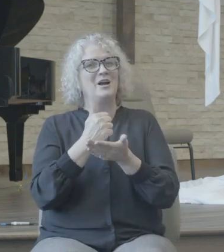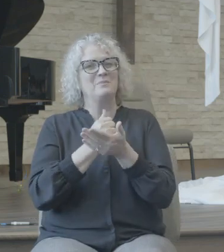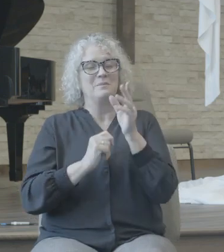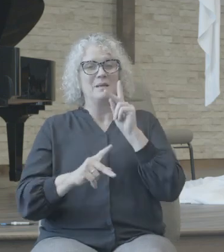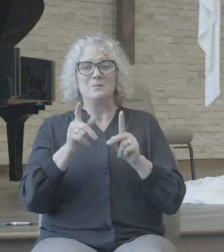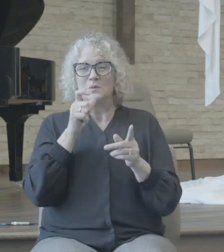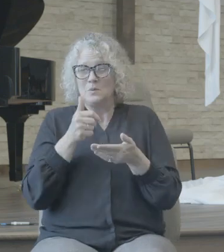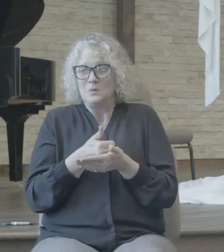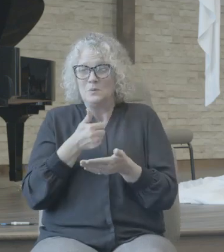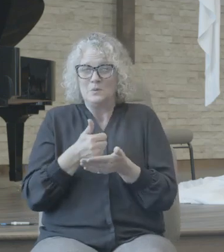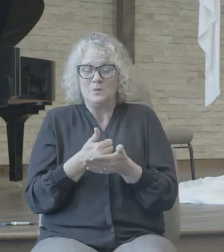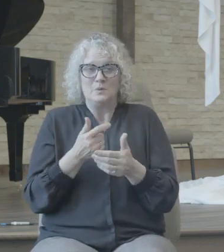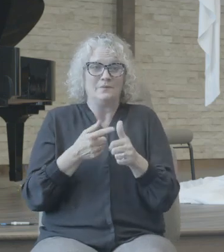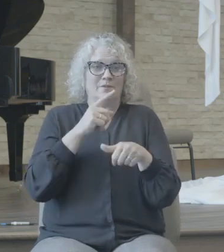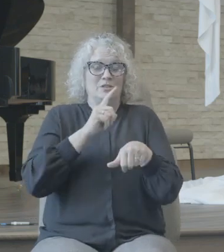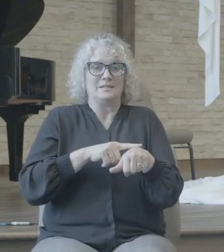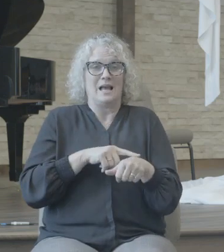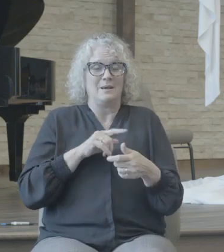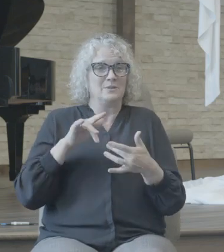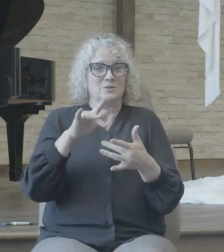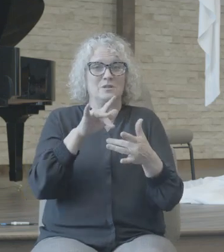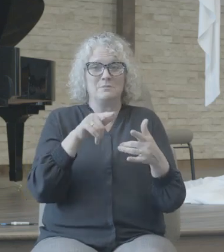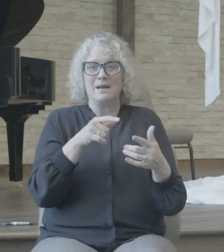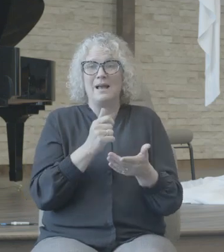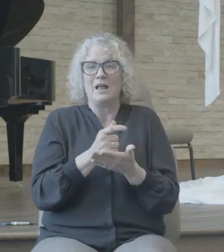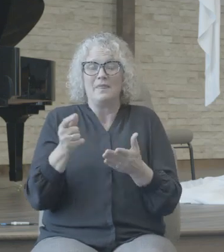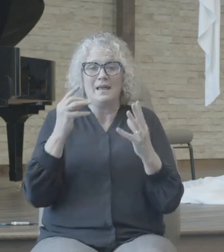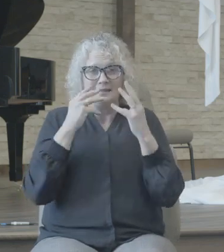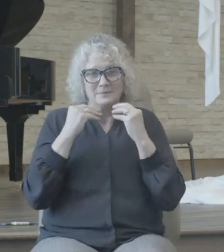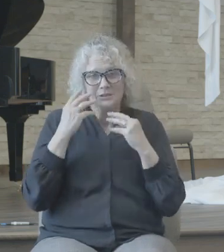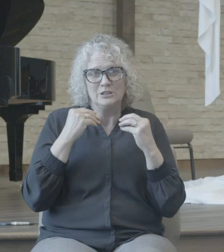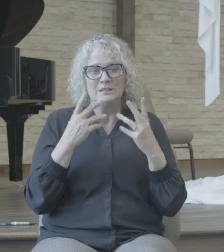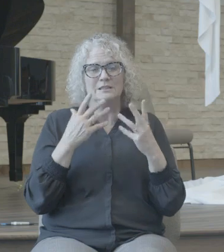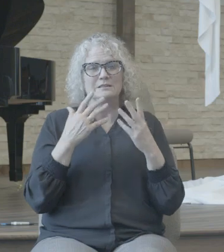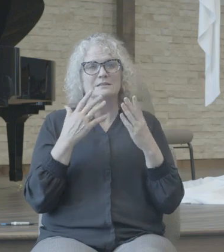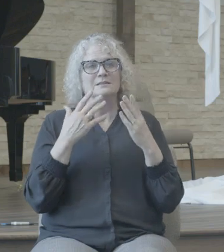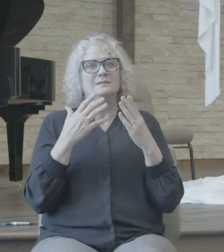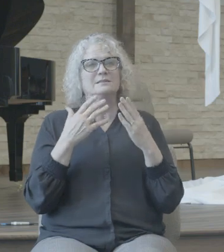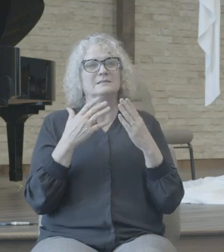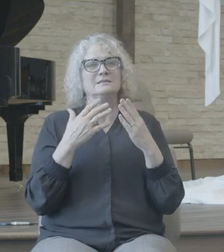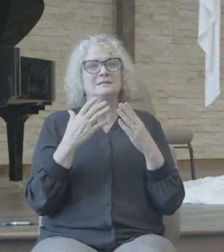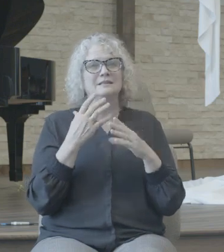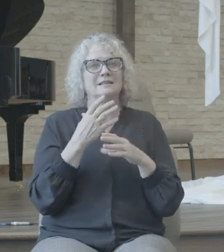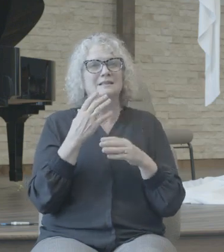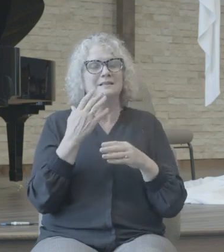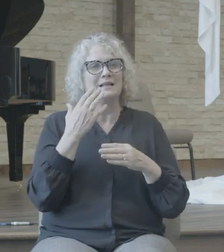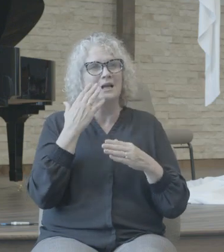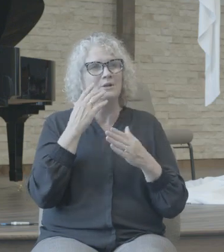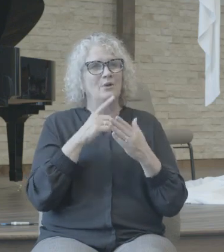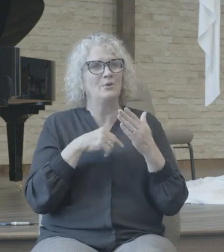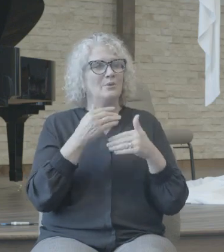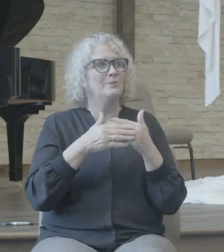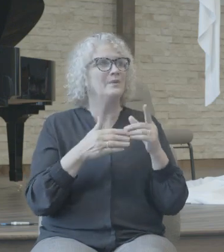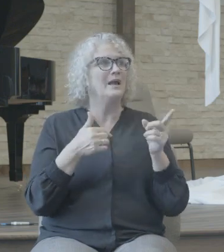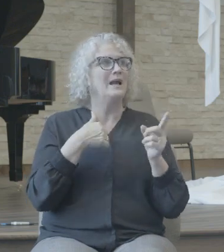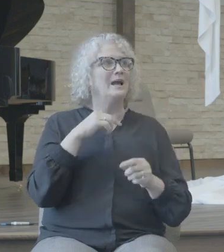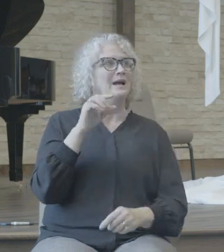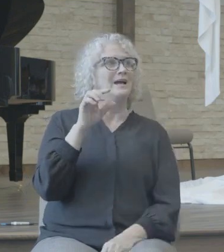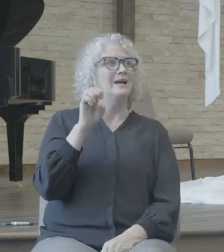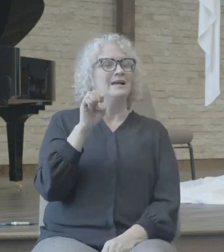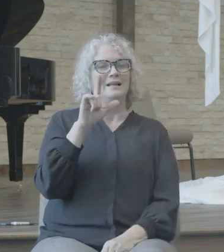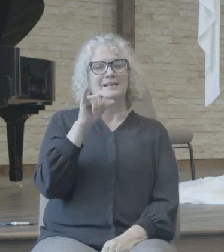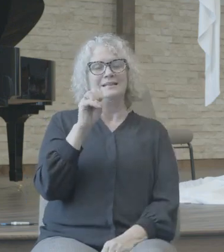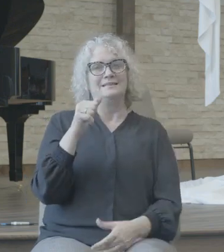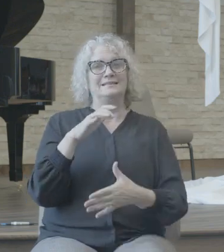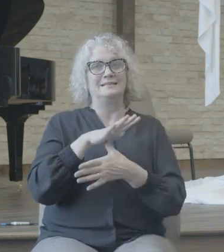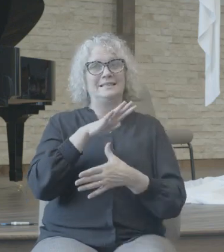get to experience it and just help them like get it down. Hi, I'm Elise. I'm a senior, and I am really excited to go